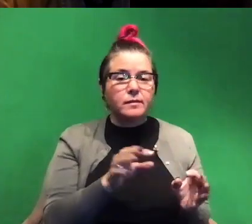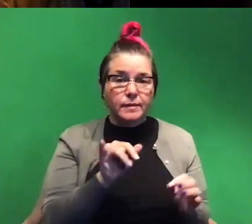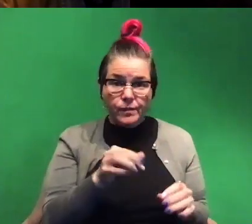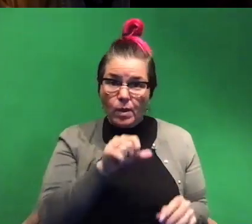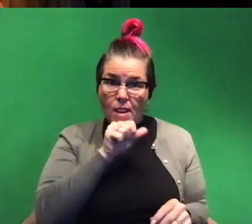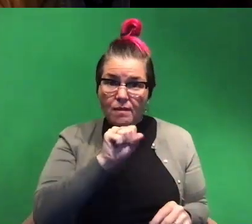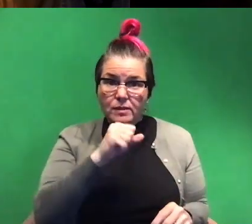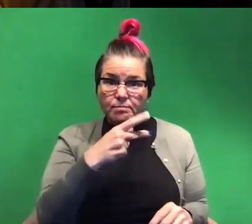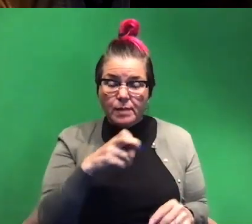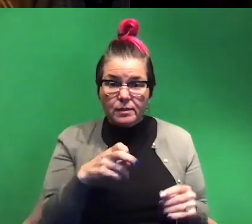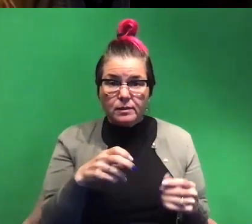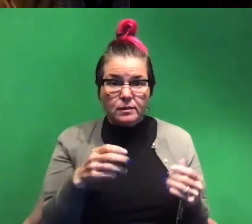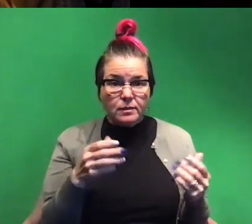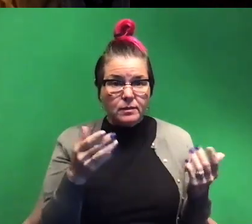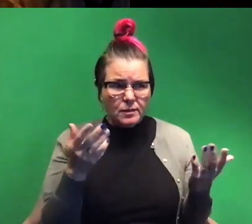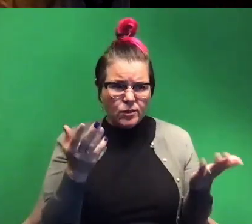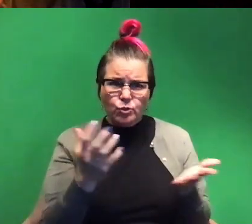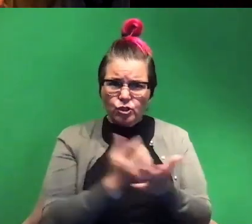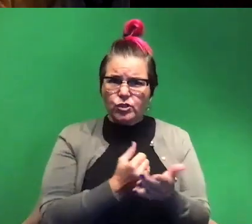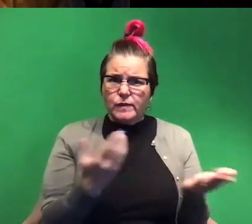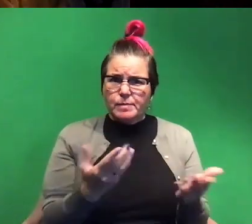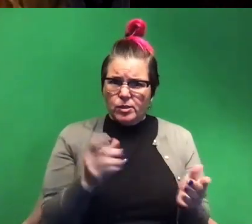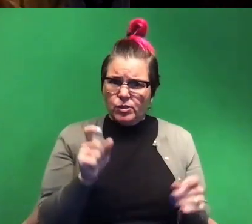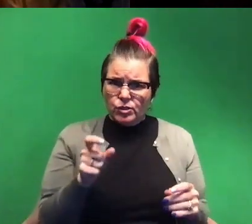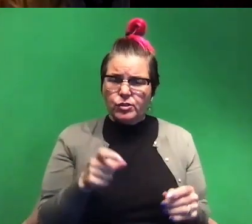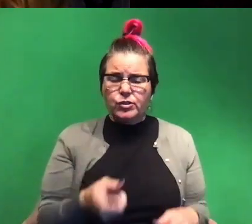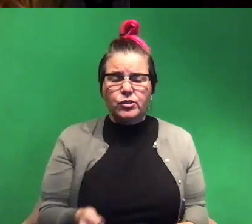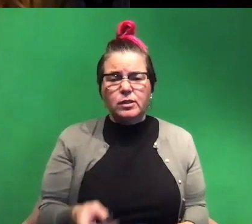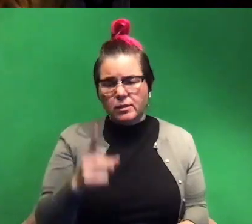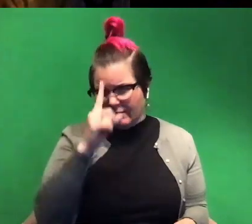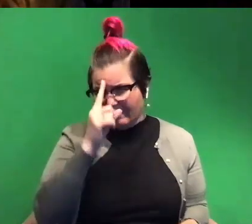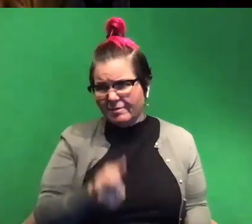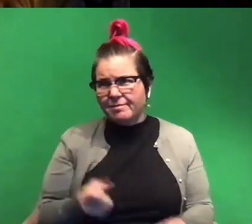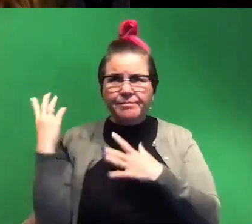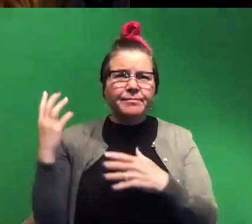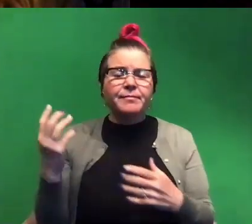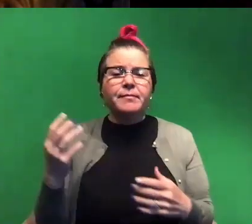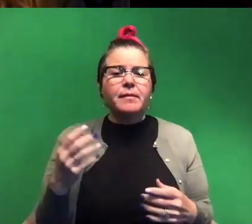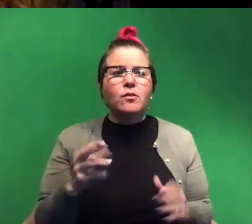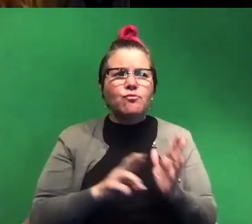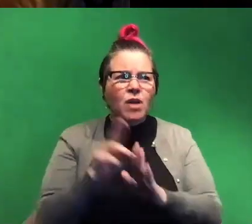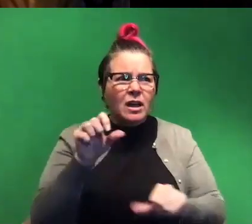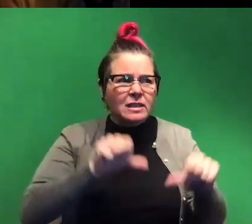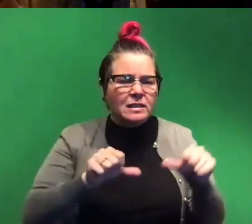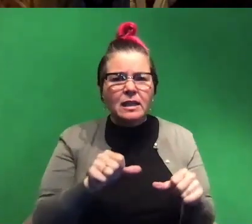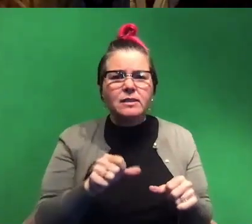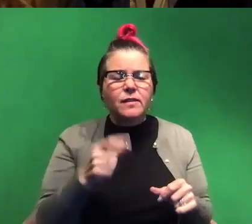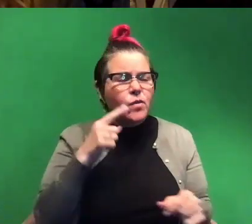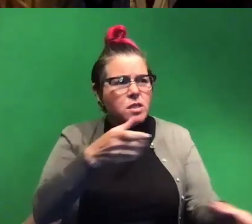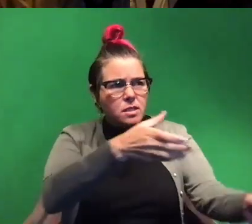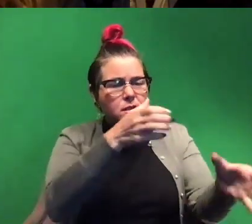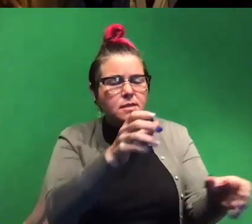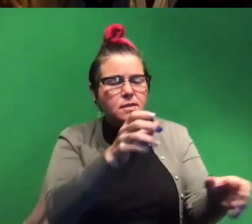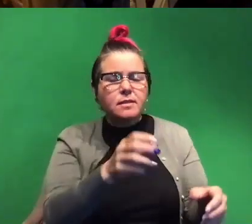you love space, you deserve to be here. You should throw away any notion that rocket science is for geniuses or